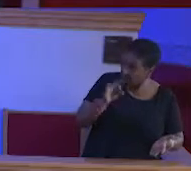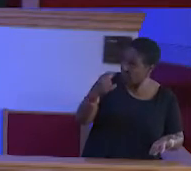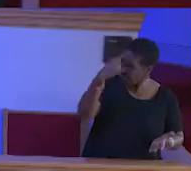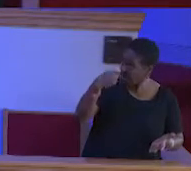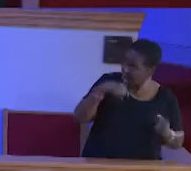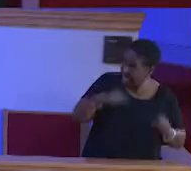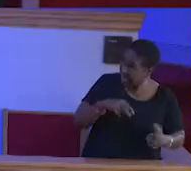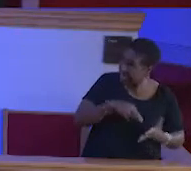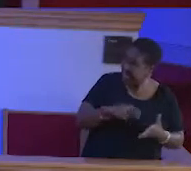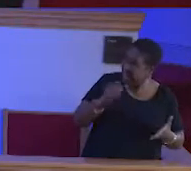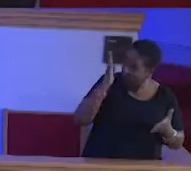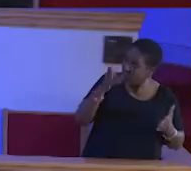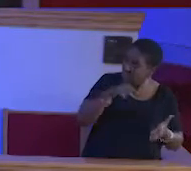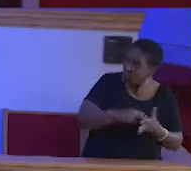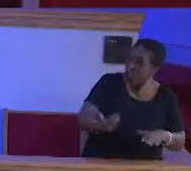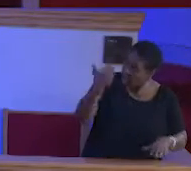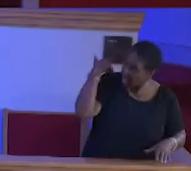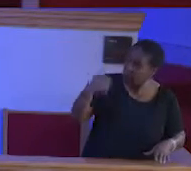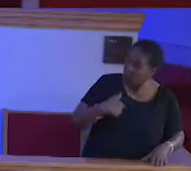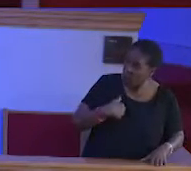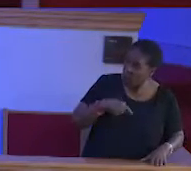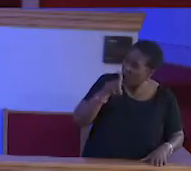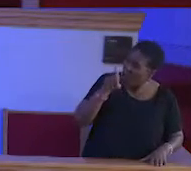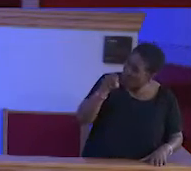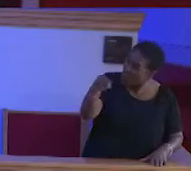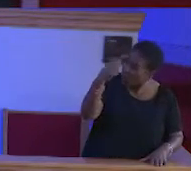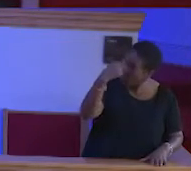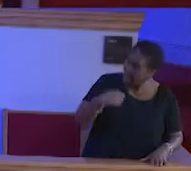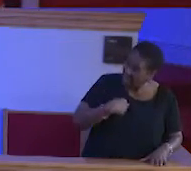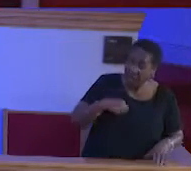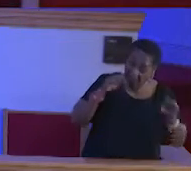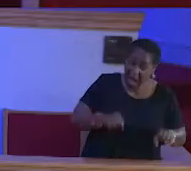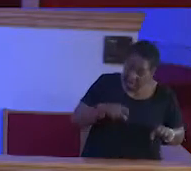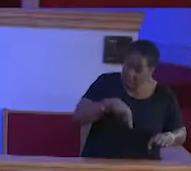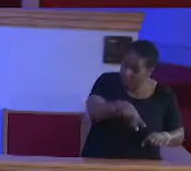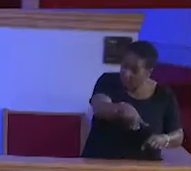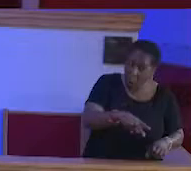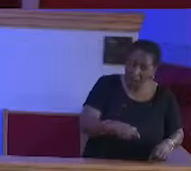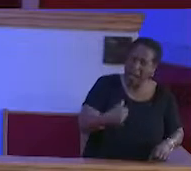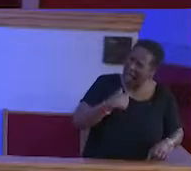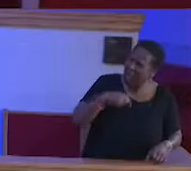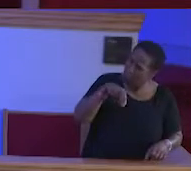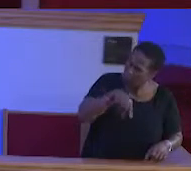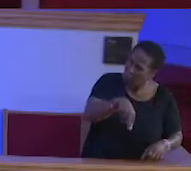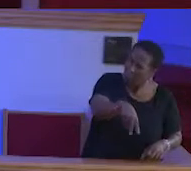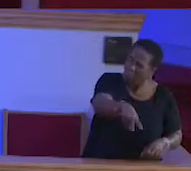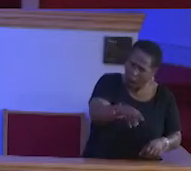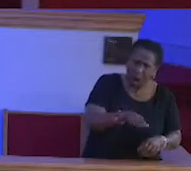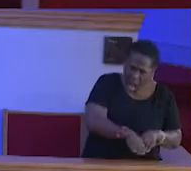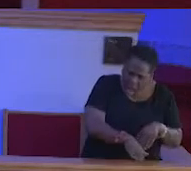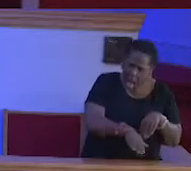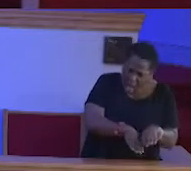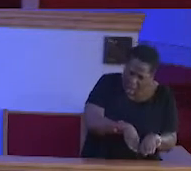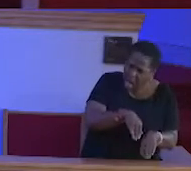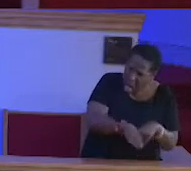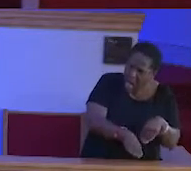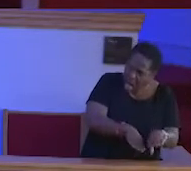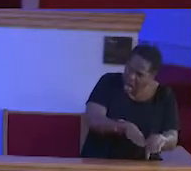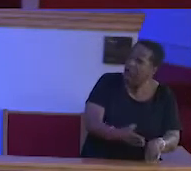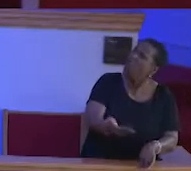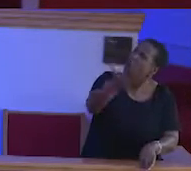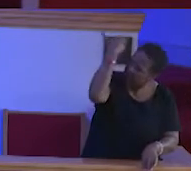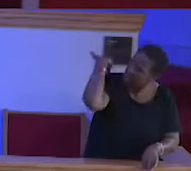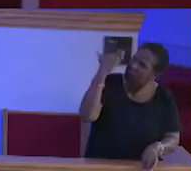stood a long time ago? And don't you think that if I could have walked, I would have put one foot in front of the other